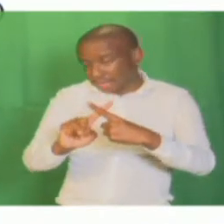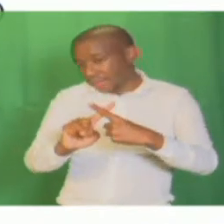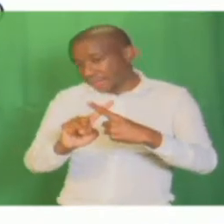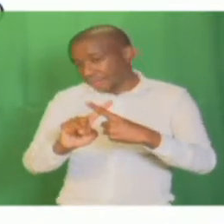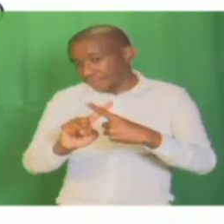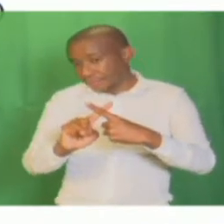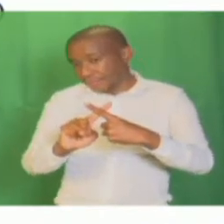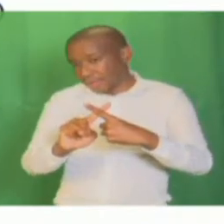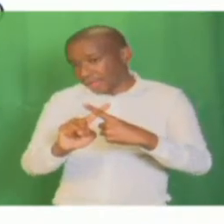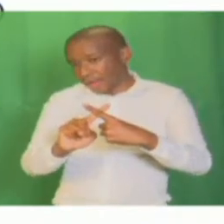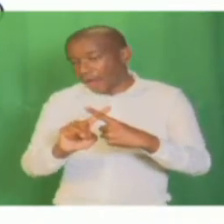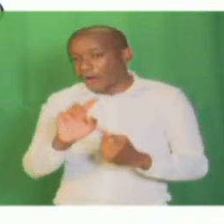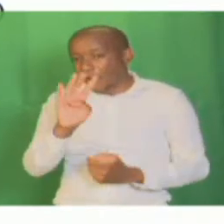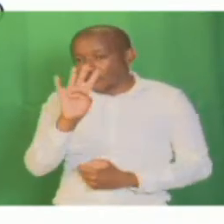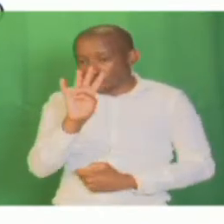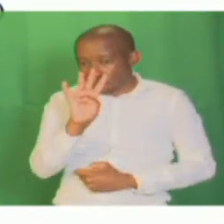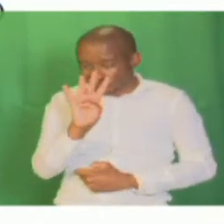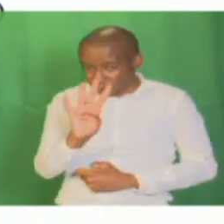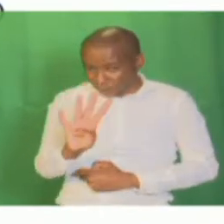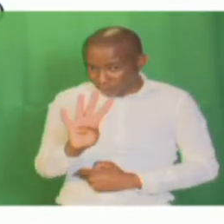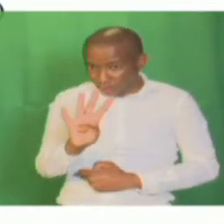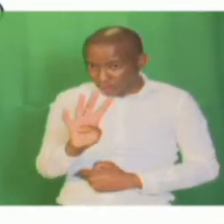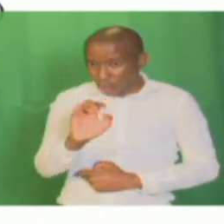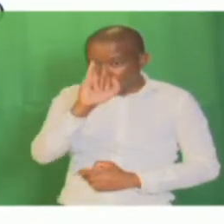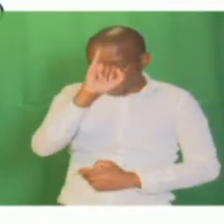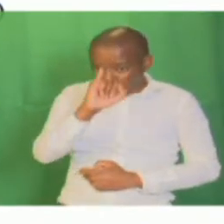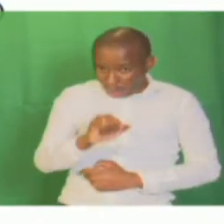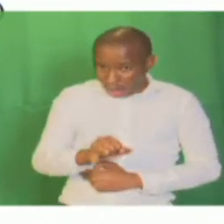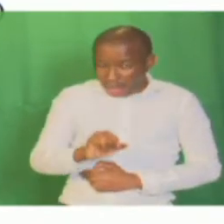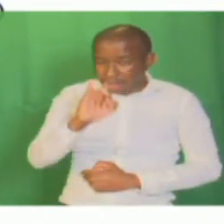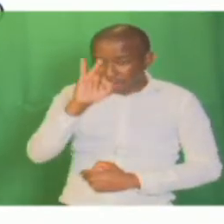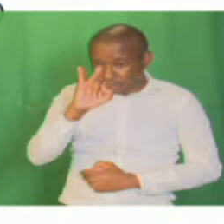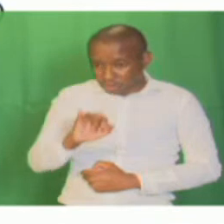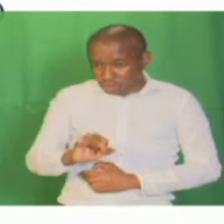3 rows by 4 columns. We go